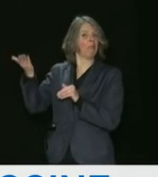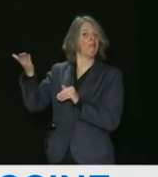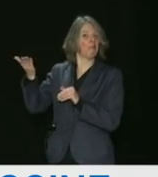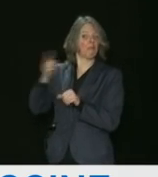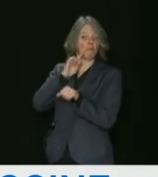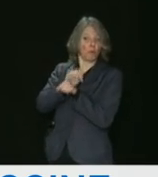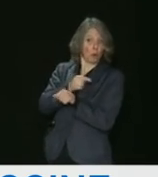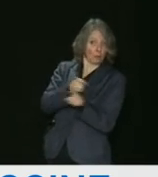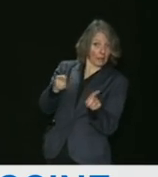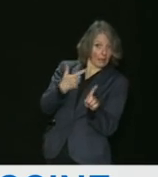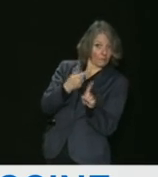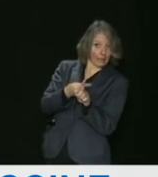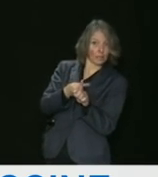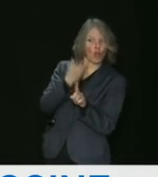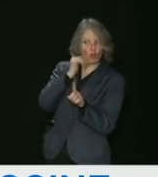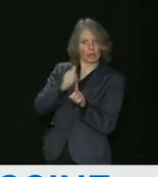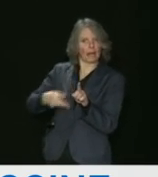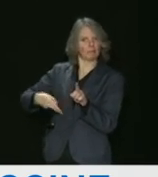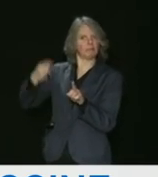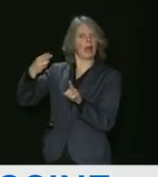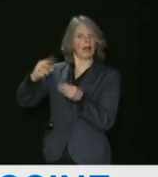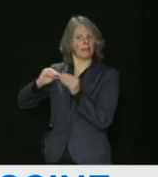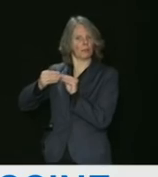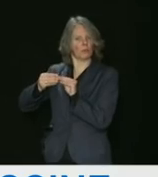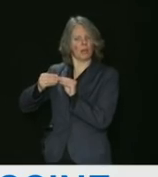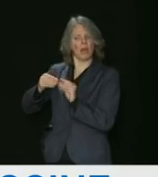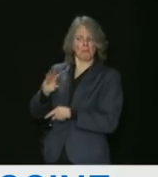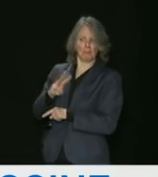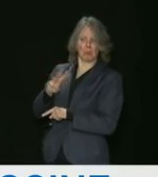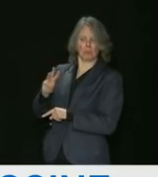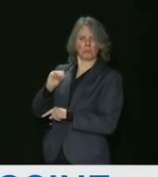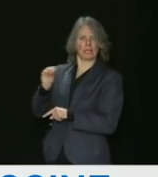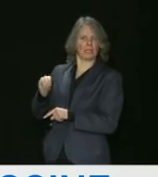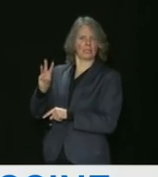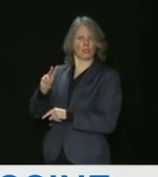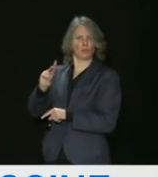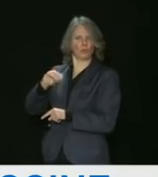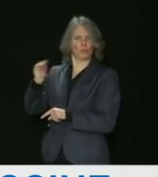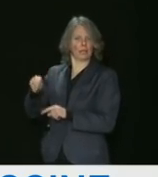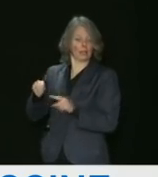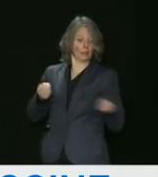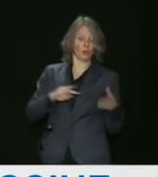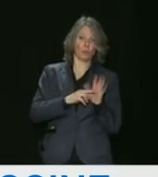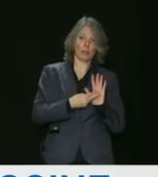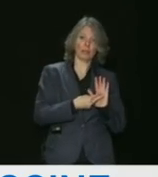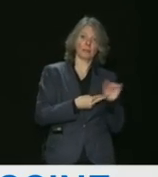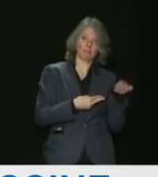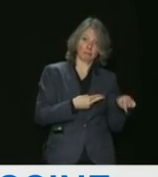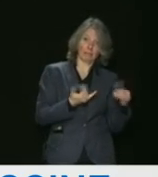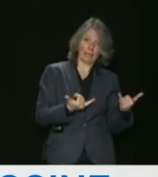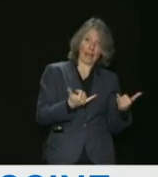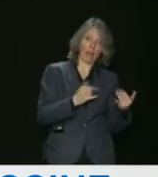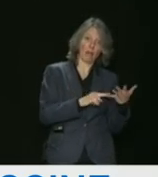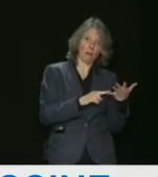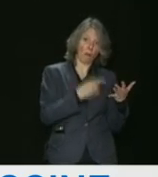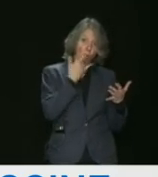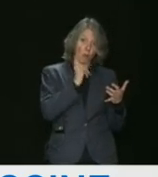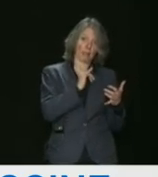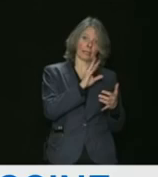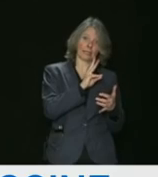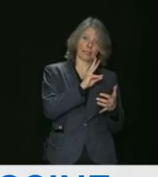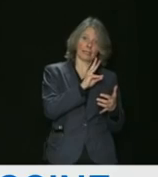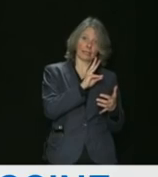ground. Is there a reason to think that we could have the same results with this? That would